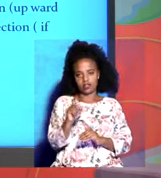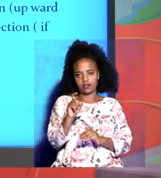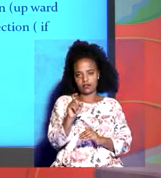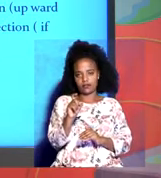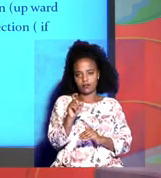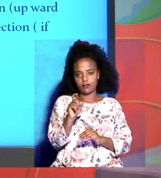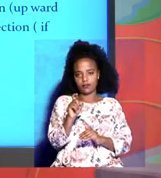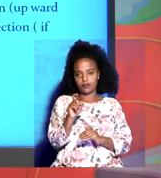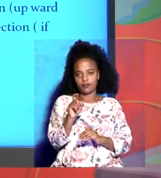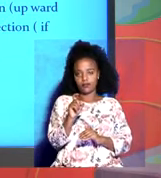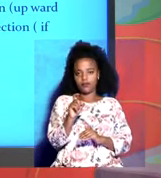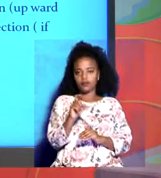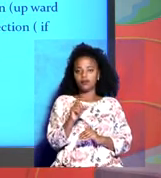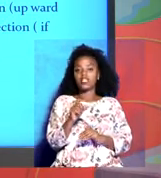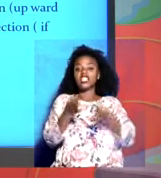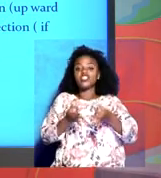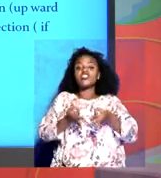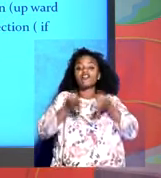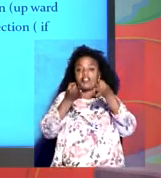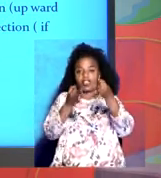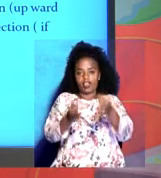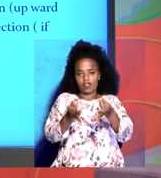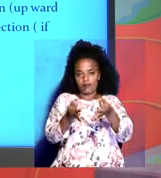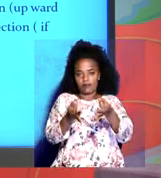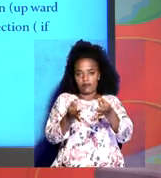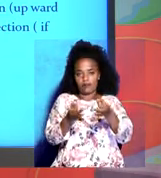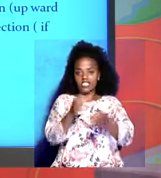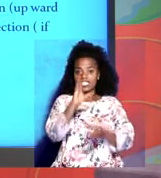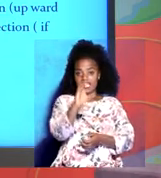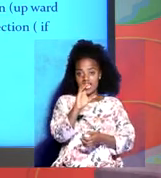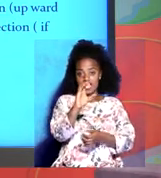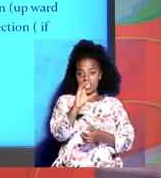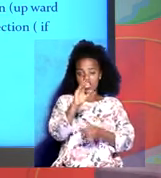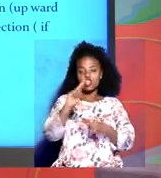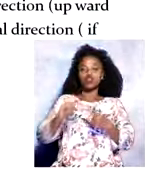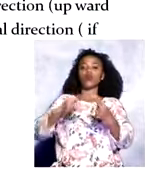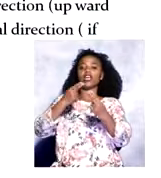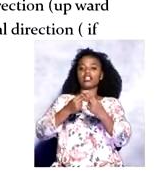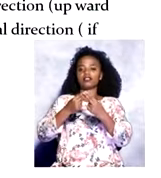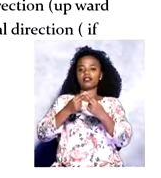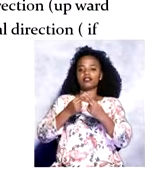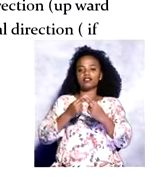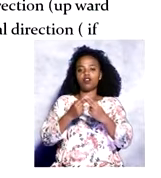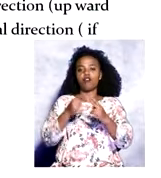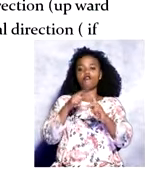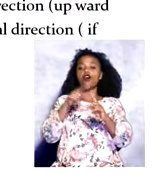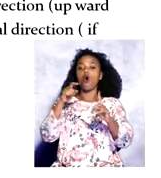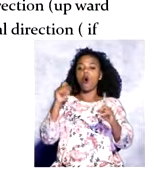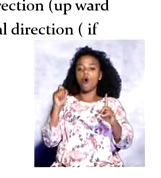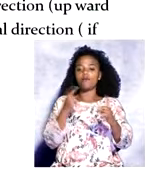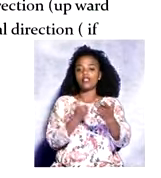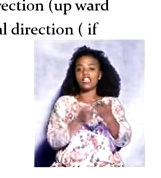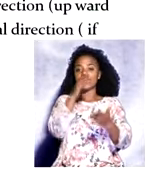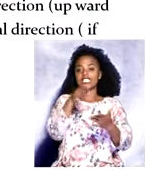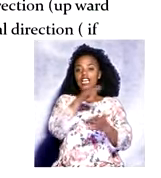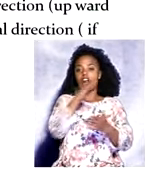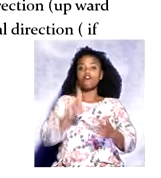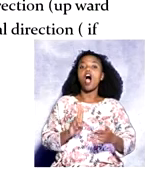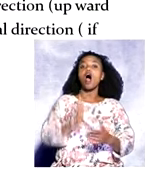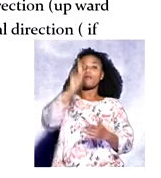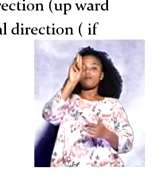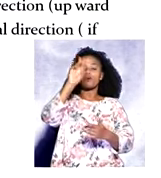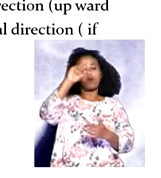kx, by shifting c units from this graph upward